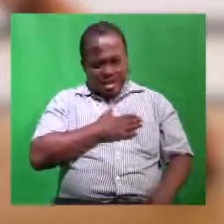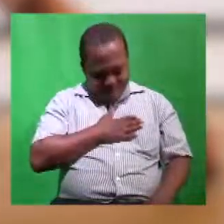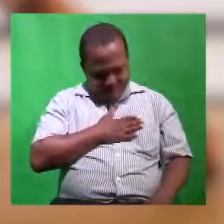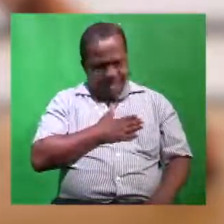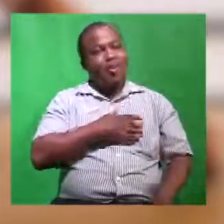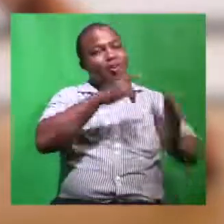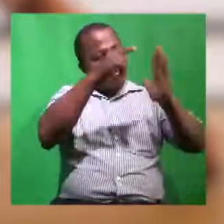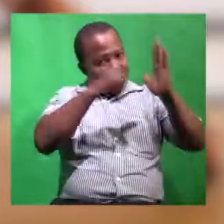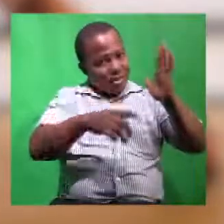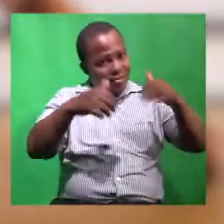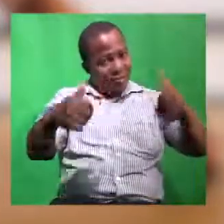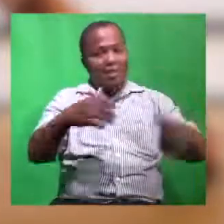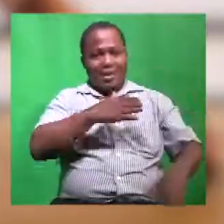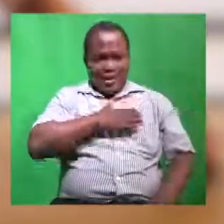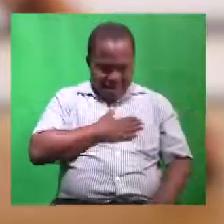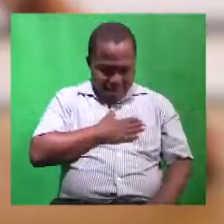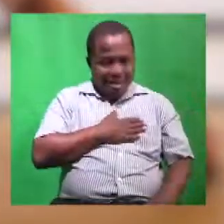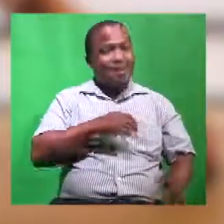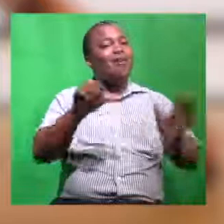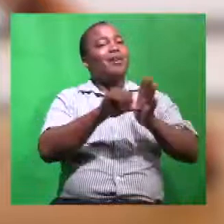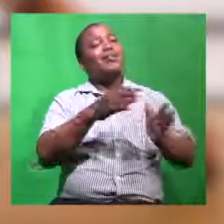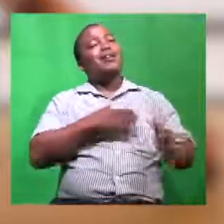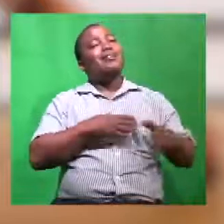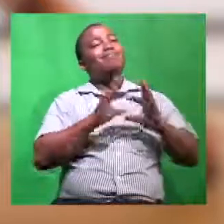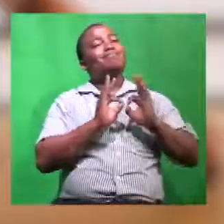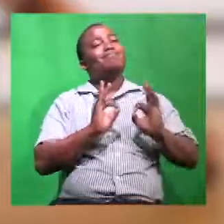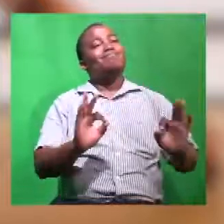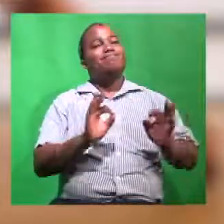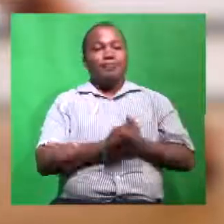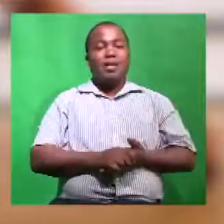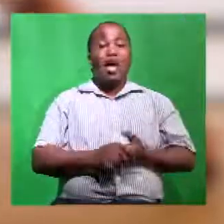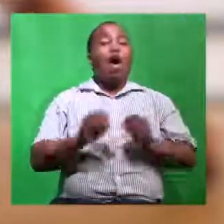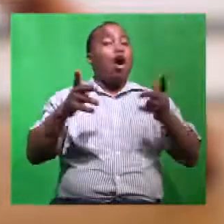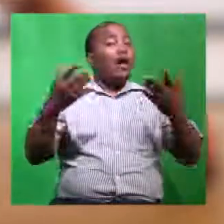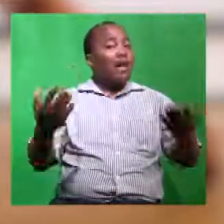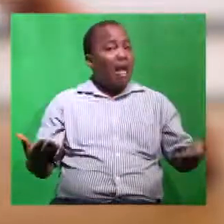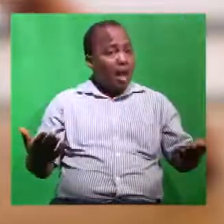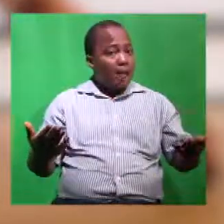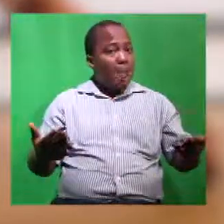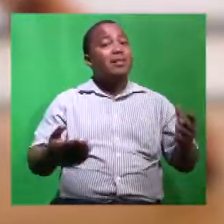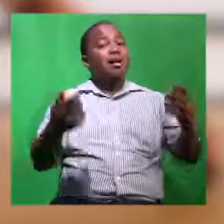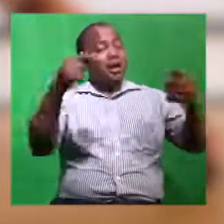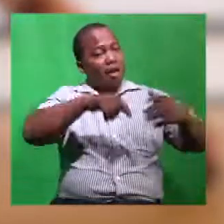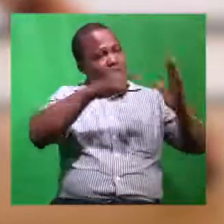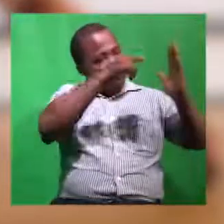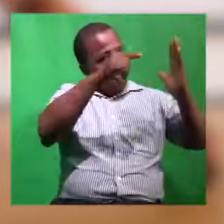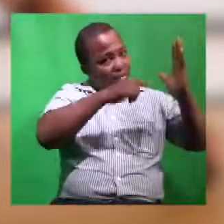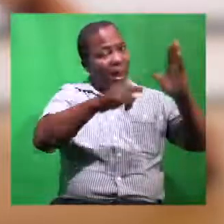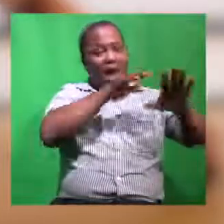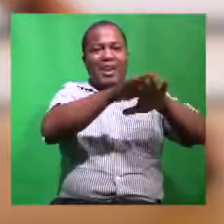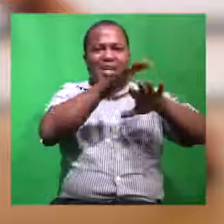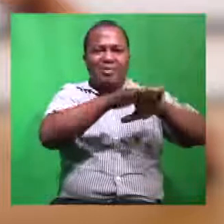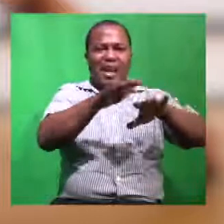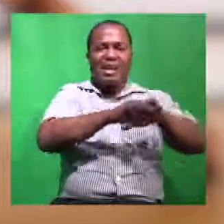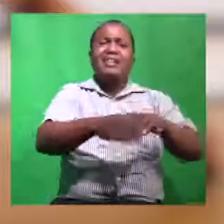much. You mentioned it. Thank you very much, my dear student. So, now let us identify and explain